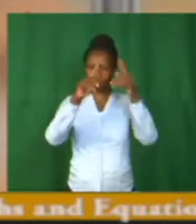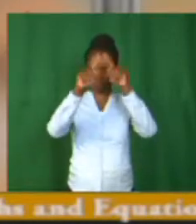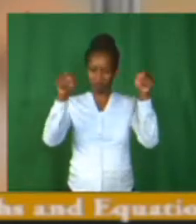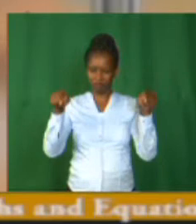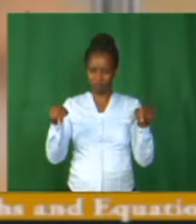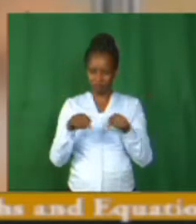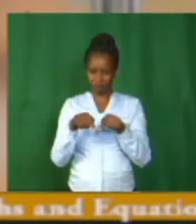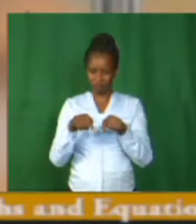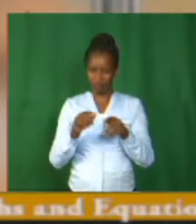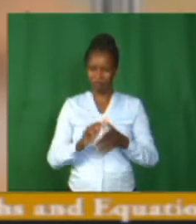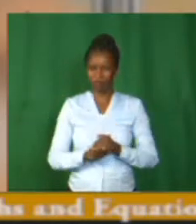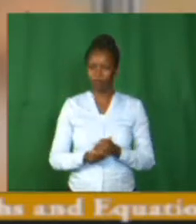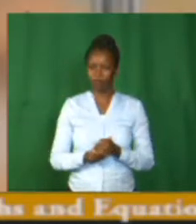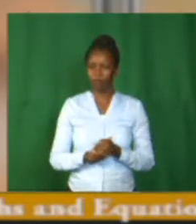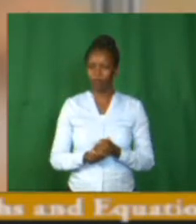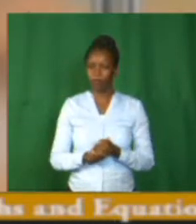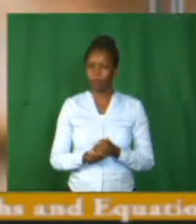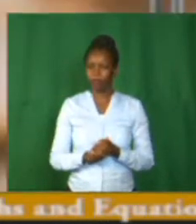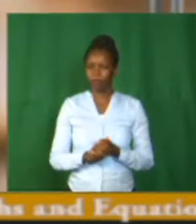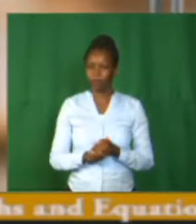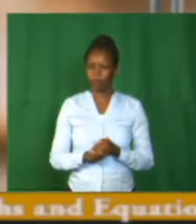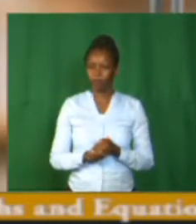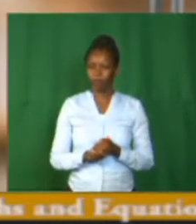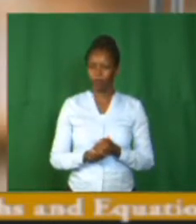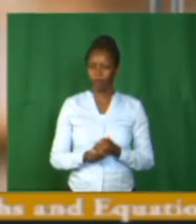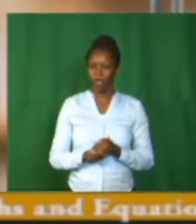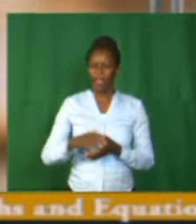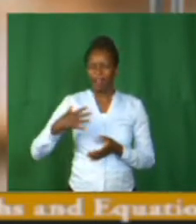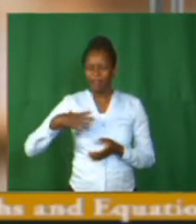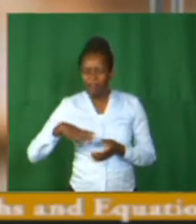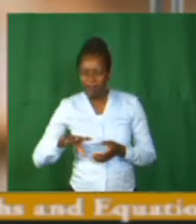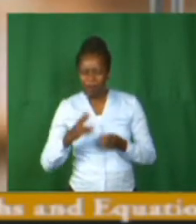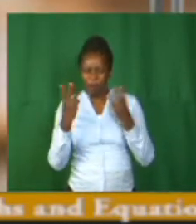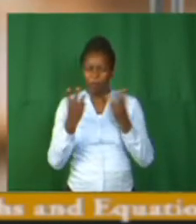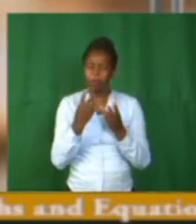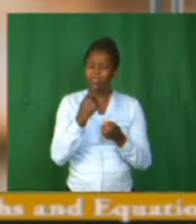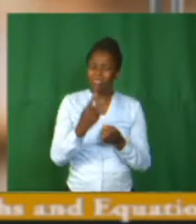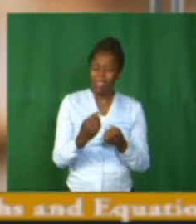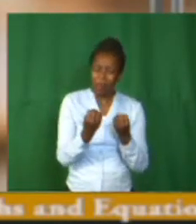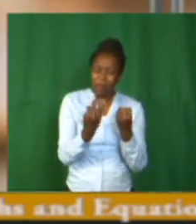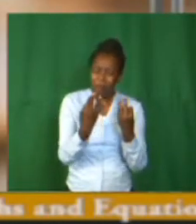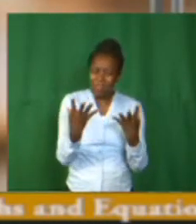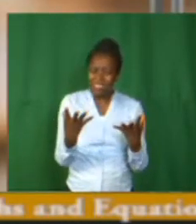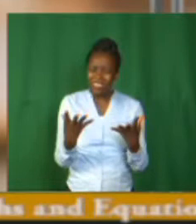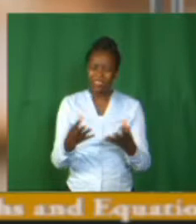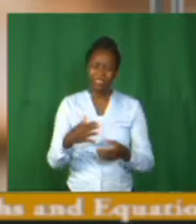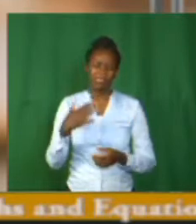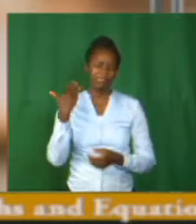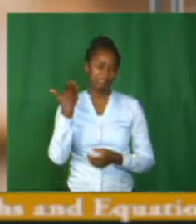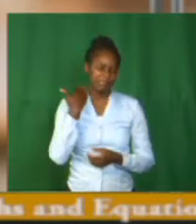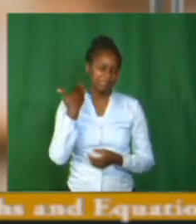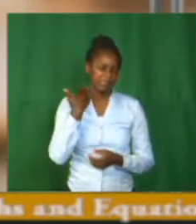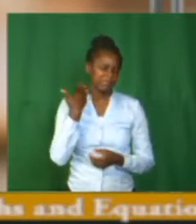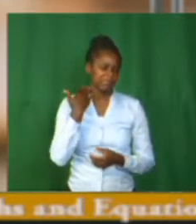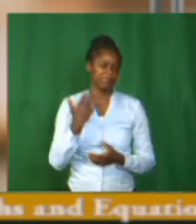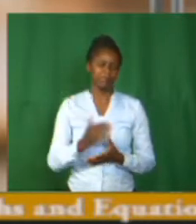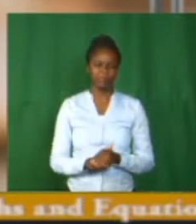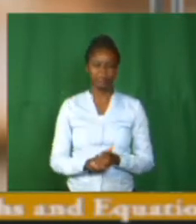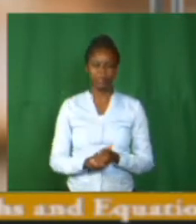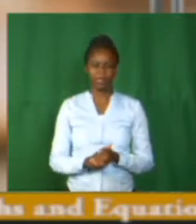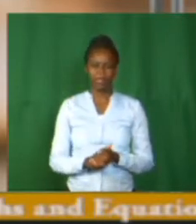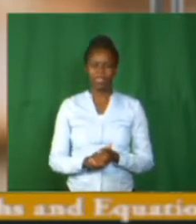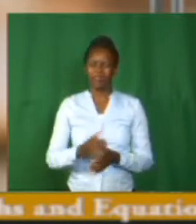today. All right. A lot of people find that mathematics is really, really difficult, especially additional mathematics. Could you